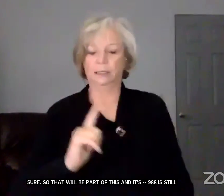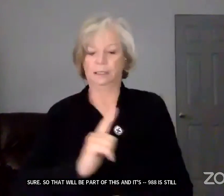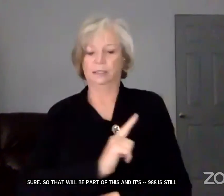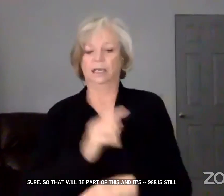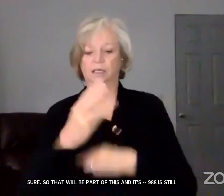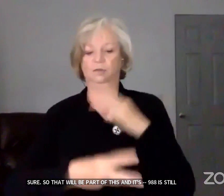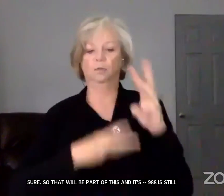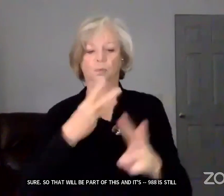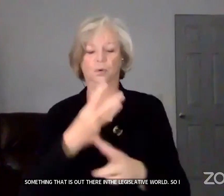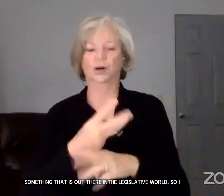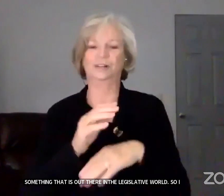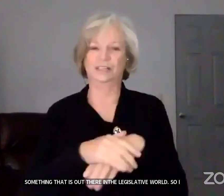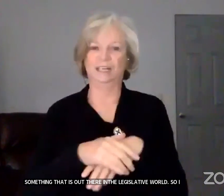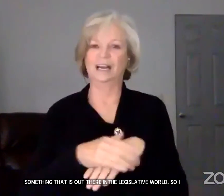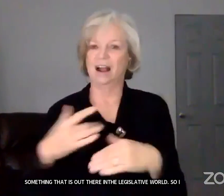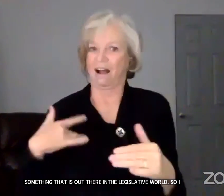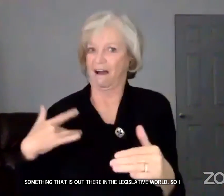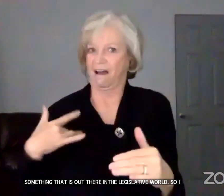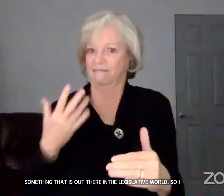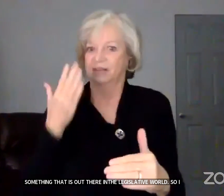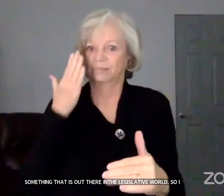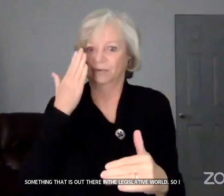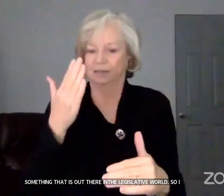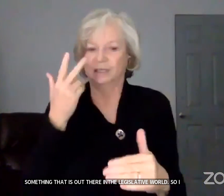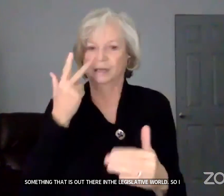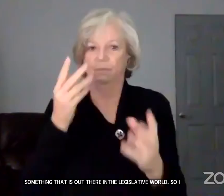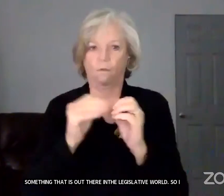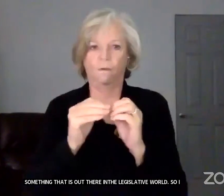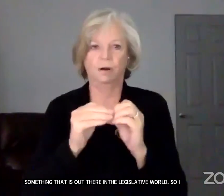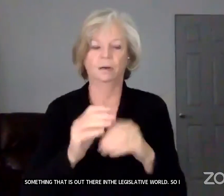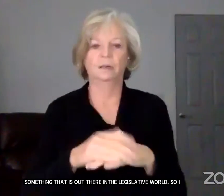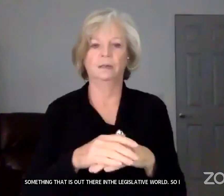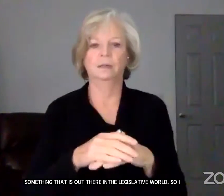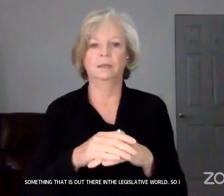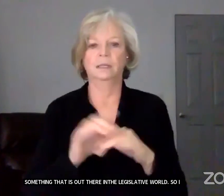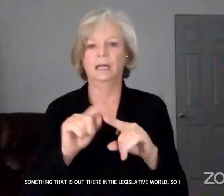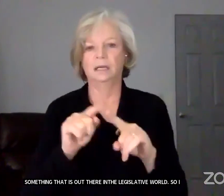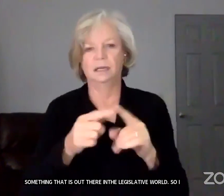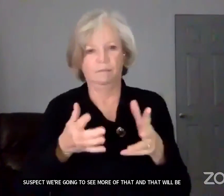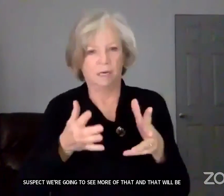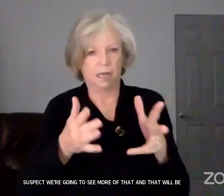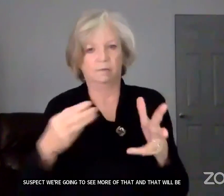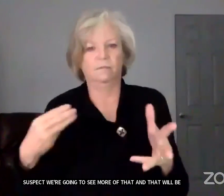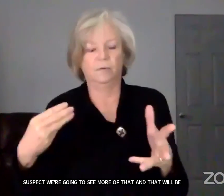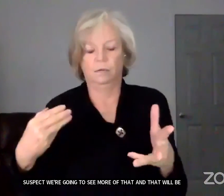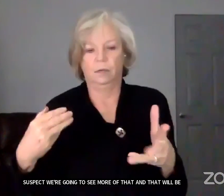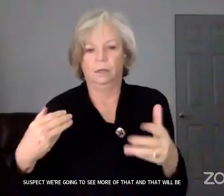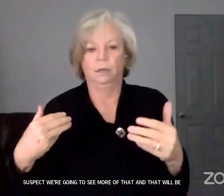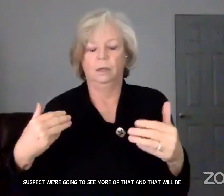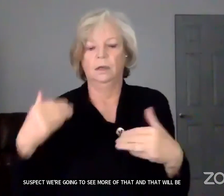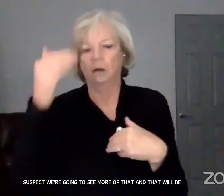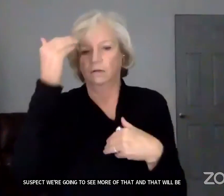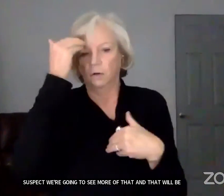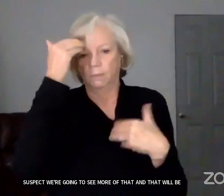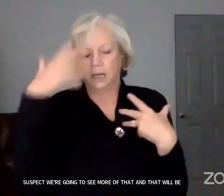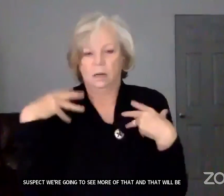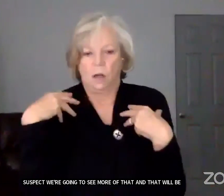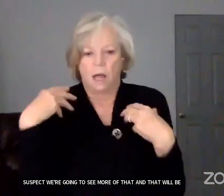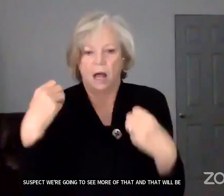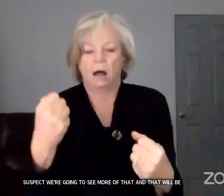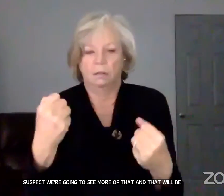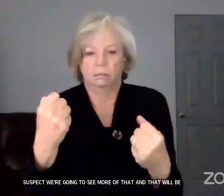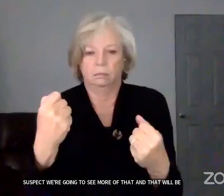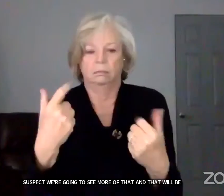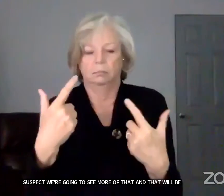see more of that. And that will be the different avenue for mental health crisis. So we're all